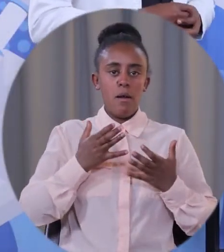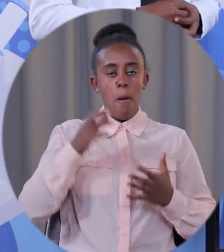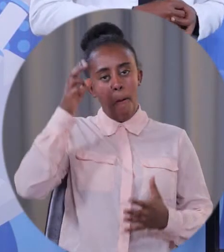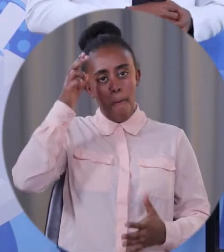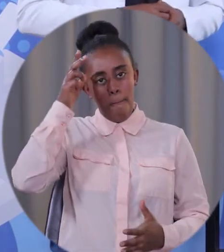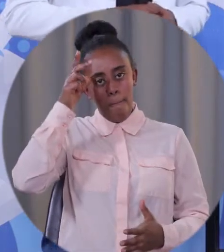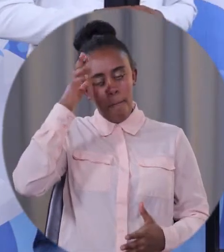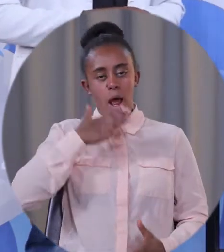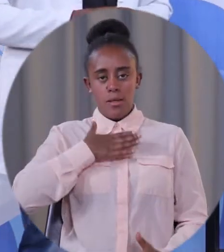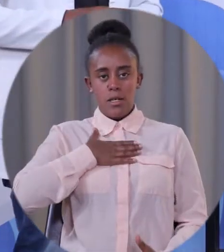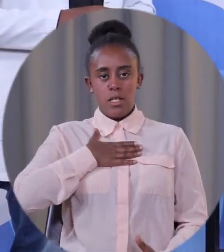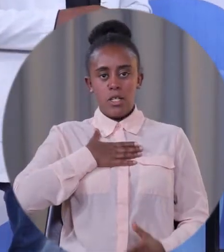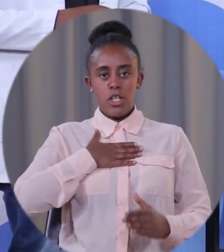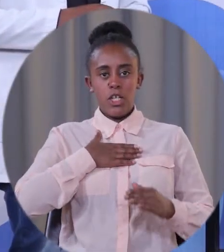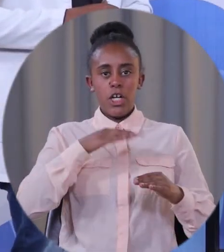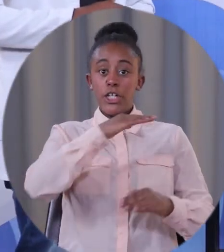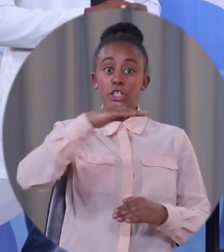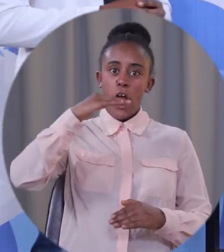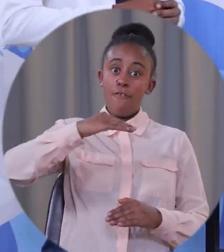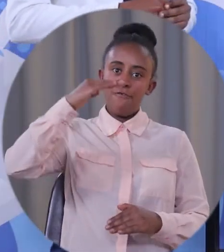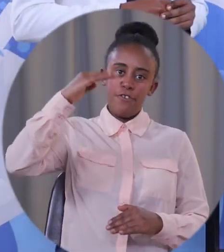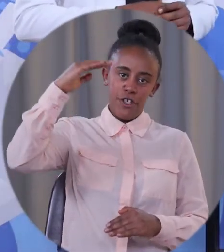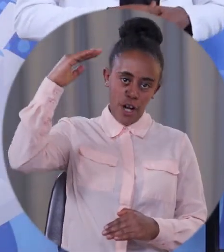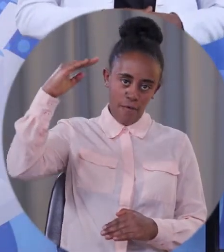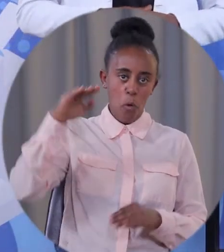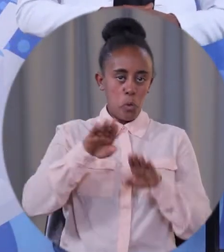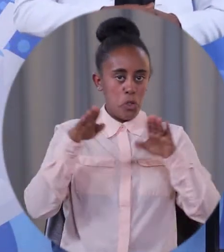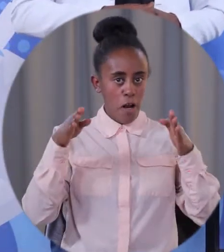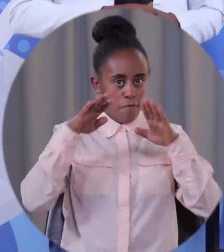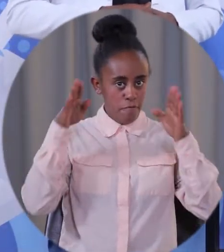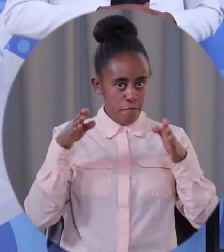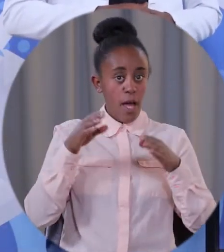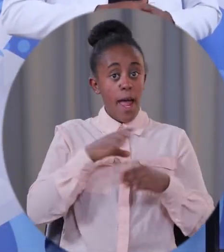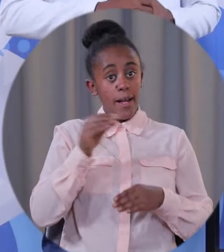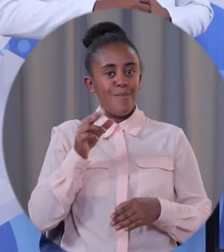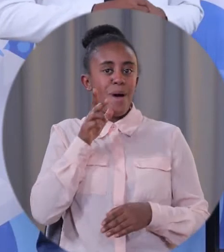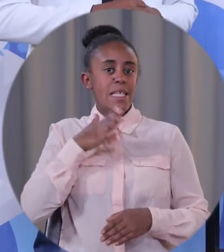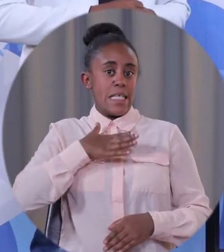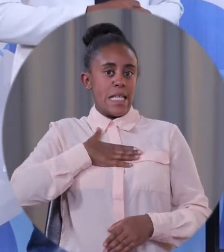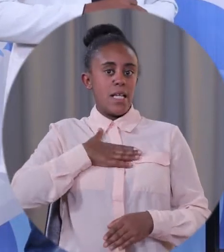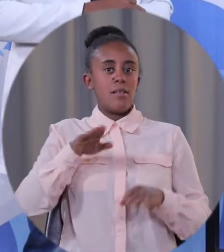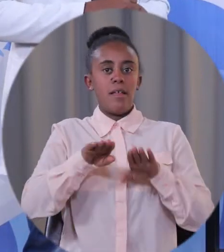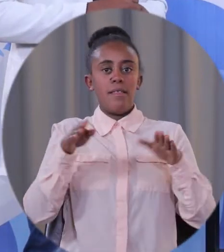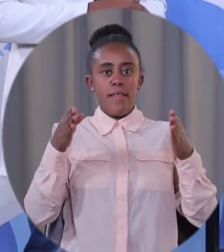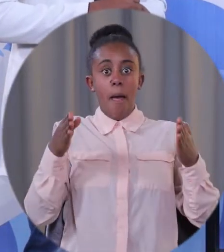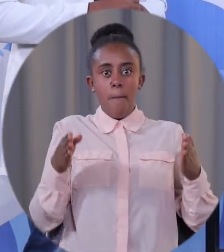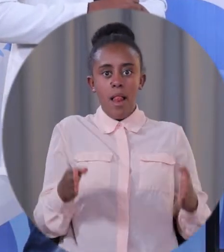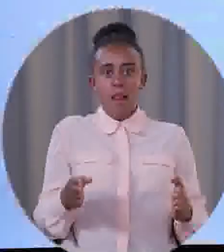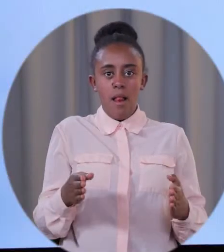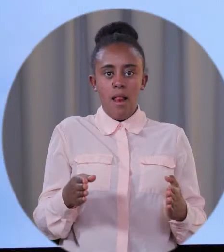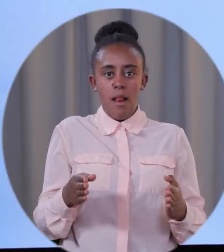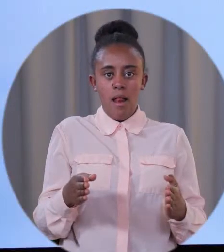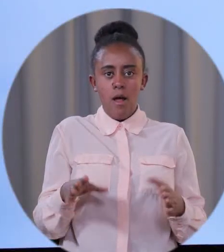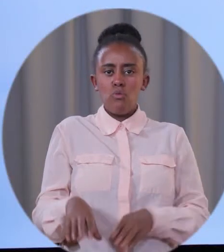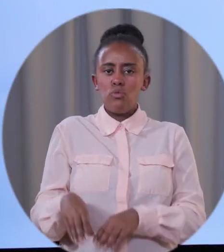brother's shelf and my sister's table. Students,